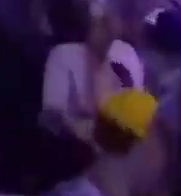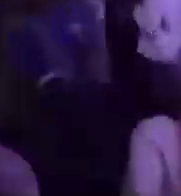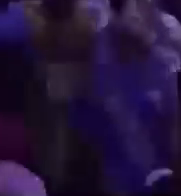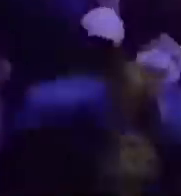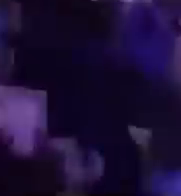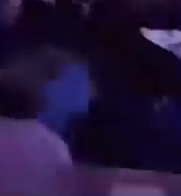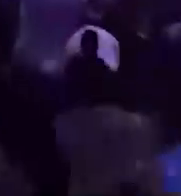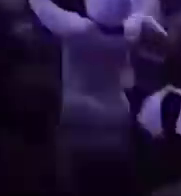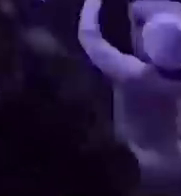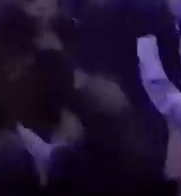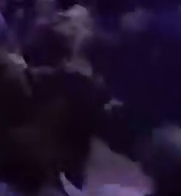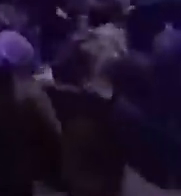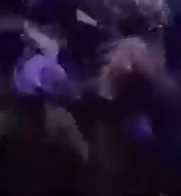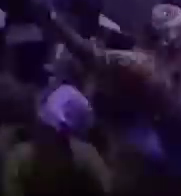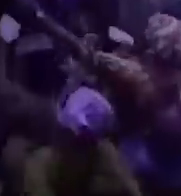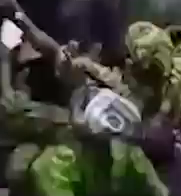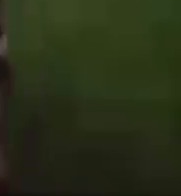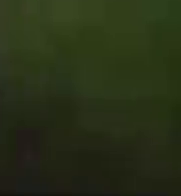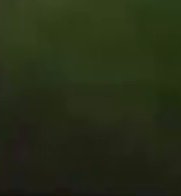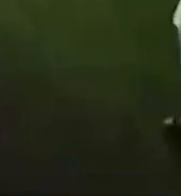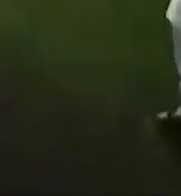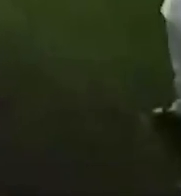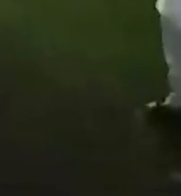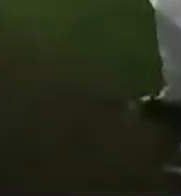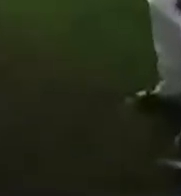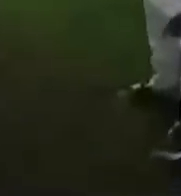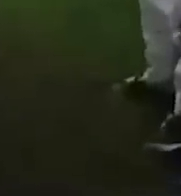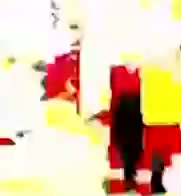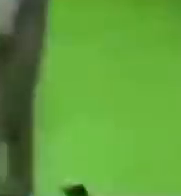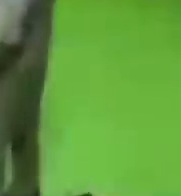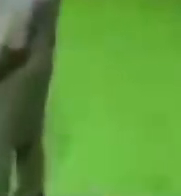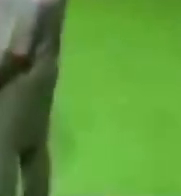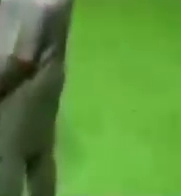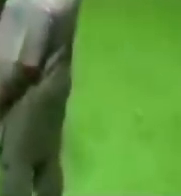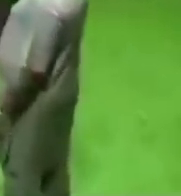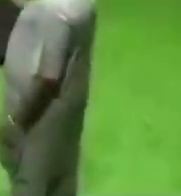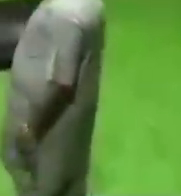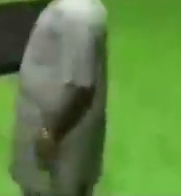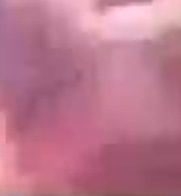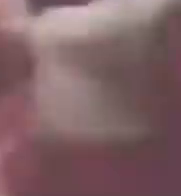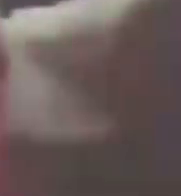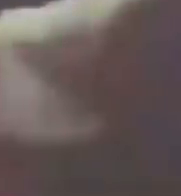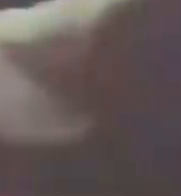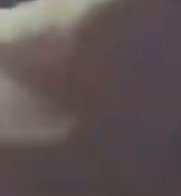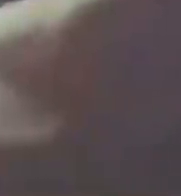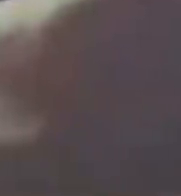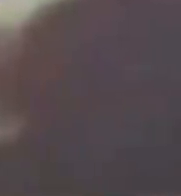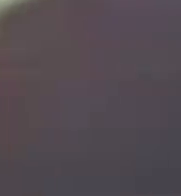This Sunday, 17th September, they will learn your view on the Shebioba National Camp.